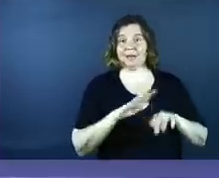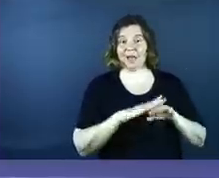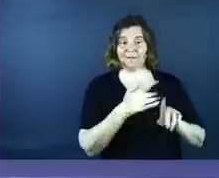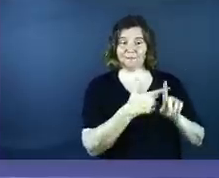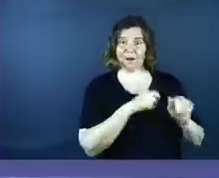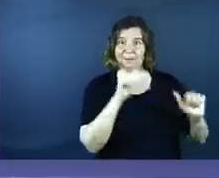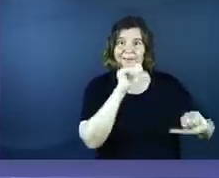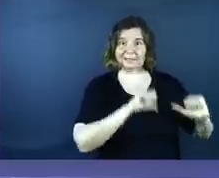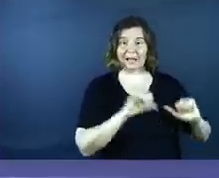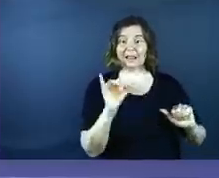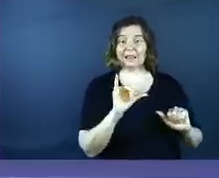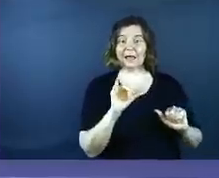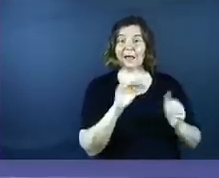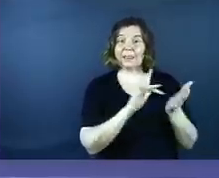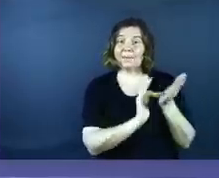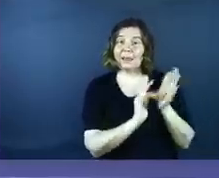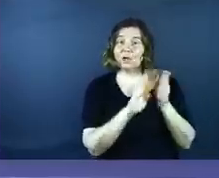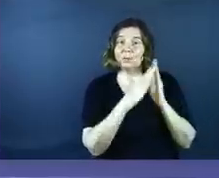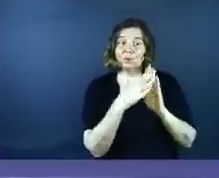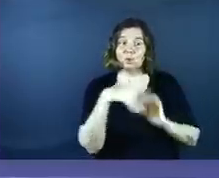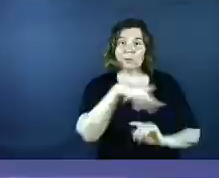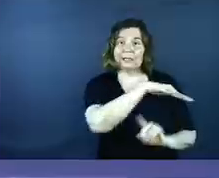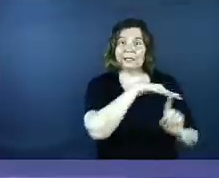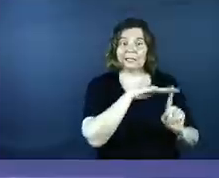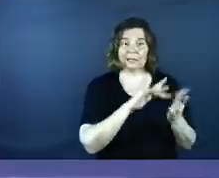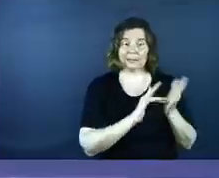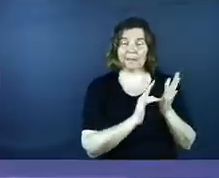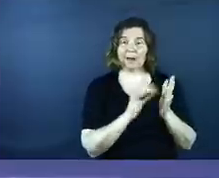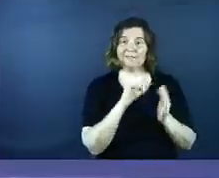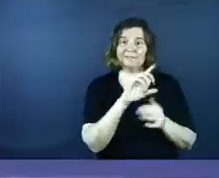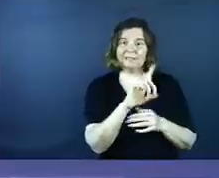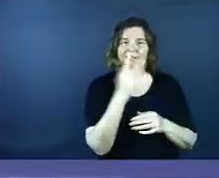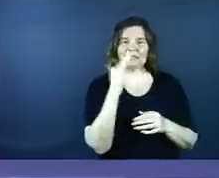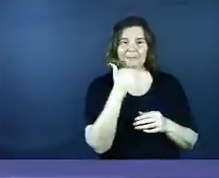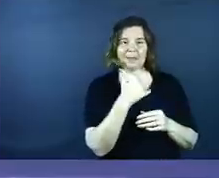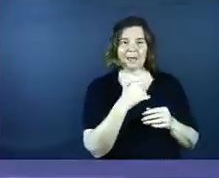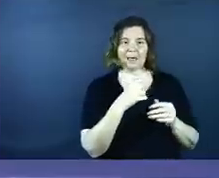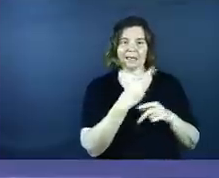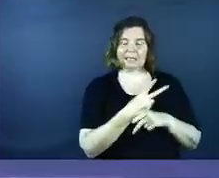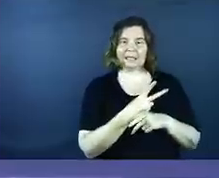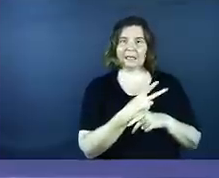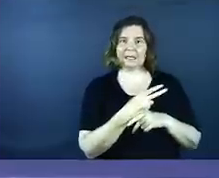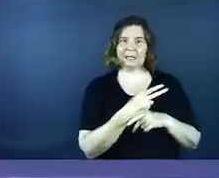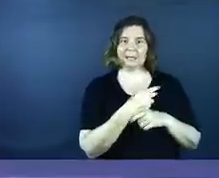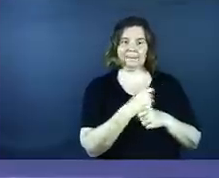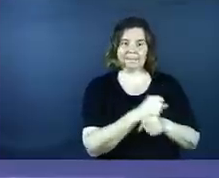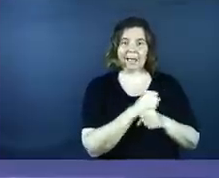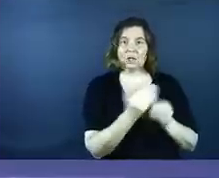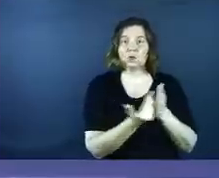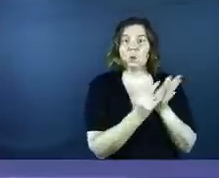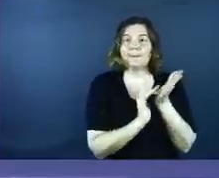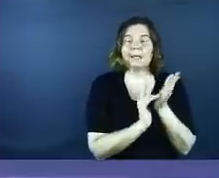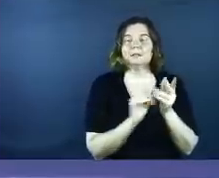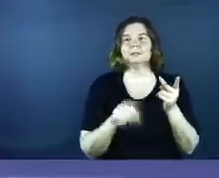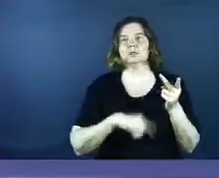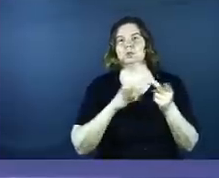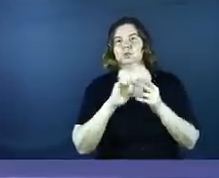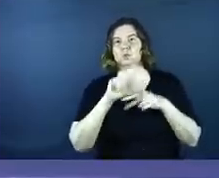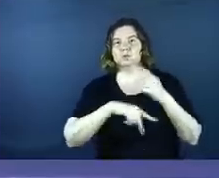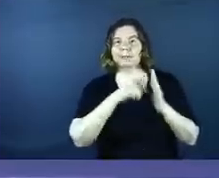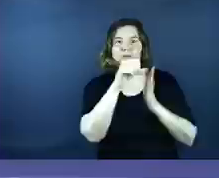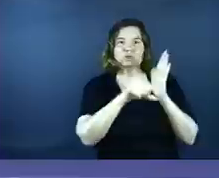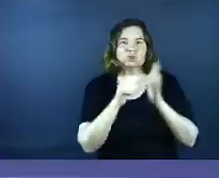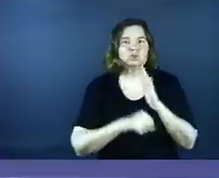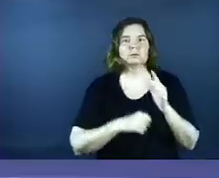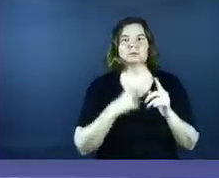from science, like the medical community and the medical field. It seems like they keep cranking out new medications and new types of